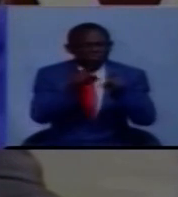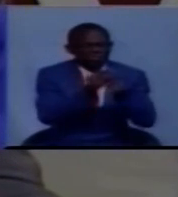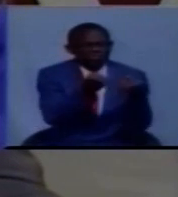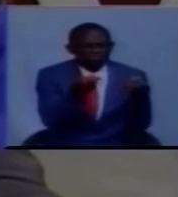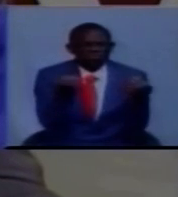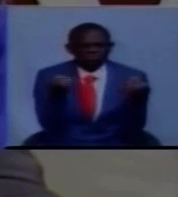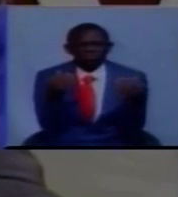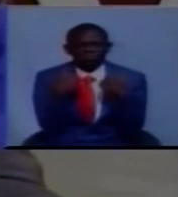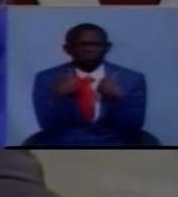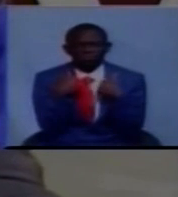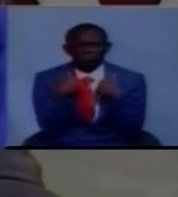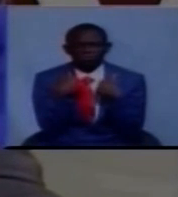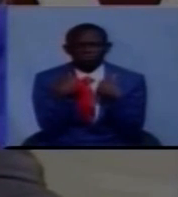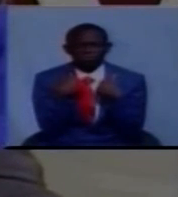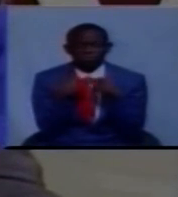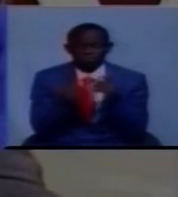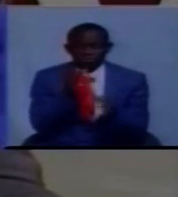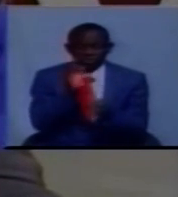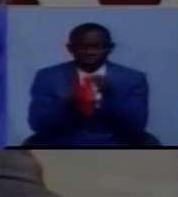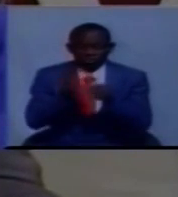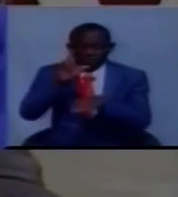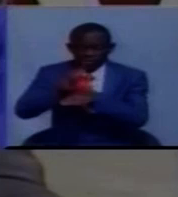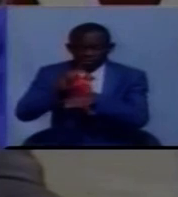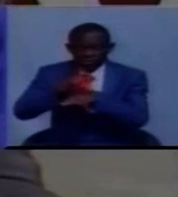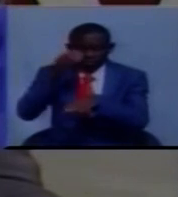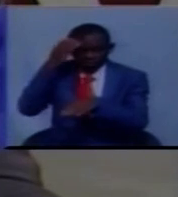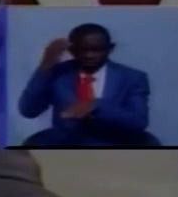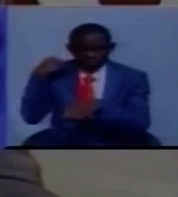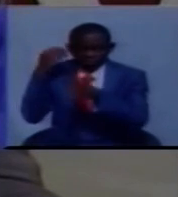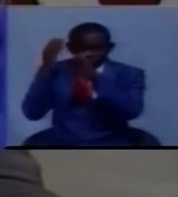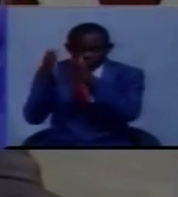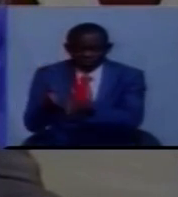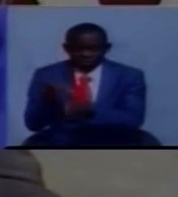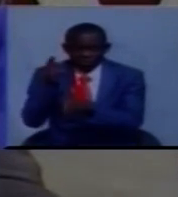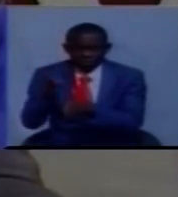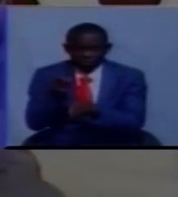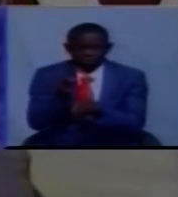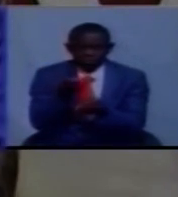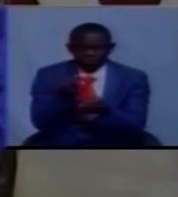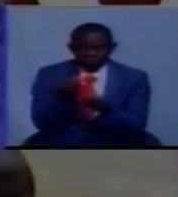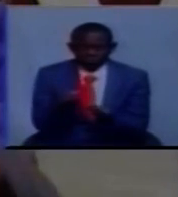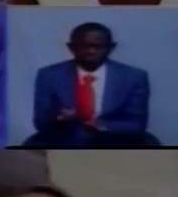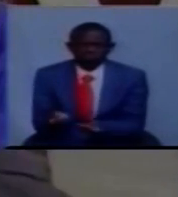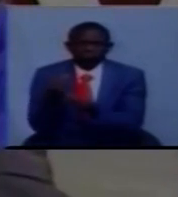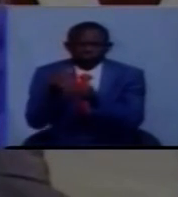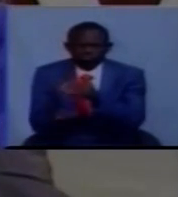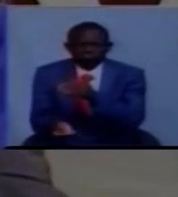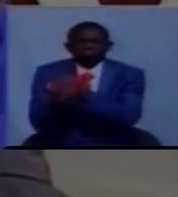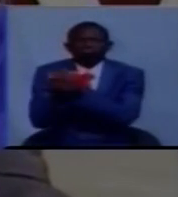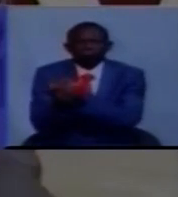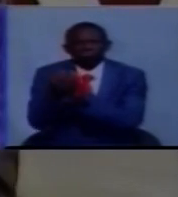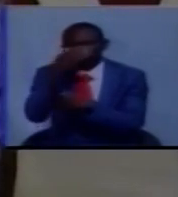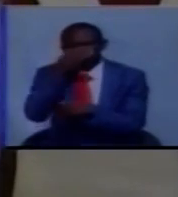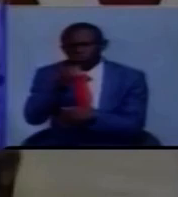But there are processes. If the labor officer there is bribed, you can go to the union, obviously will take up the case. They will go to the principal